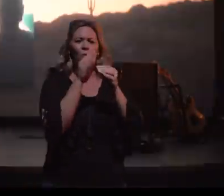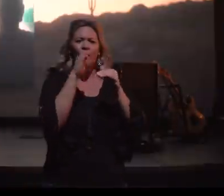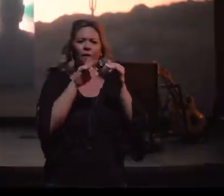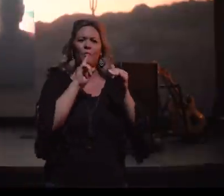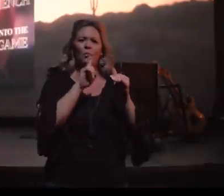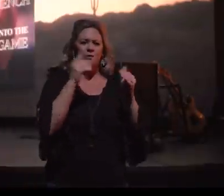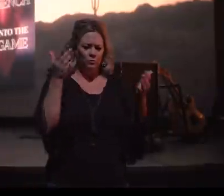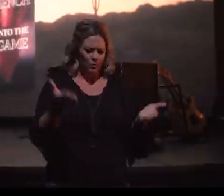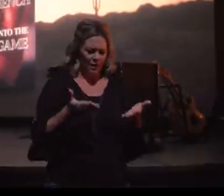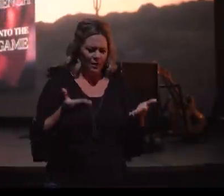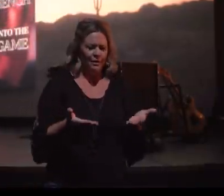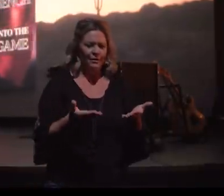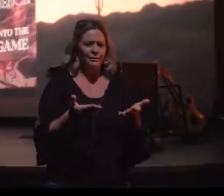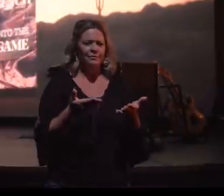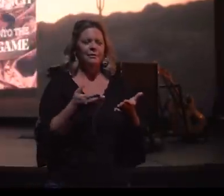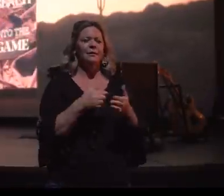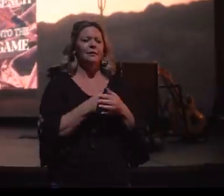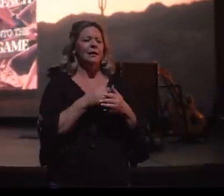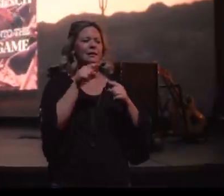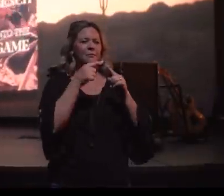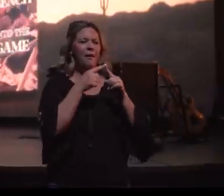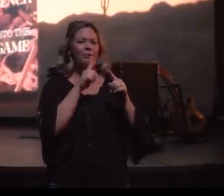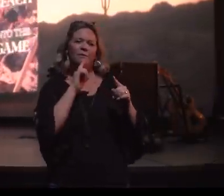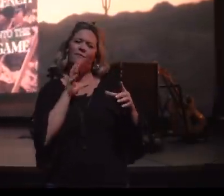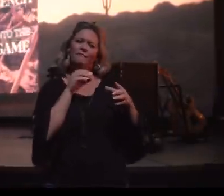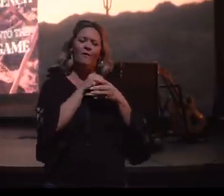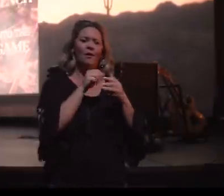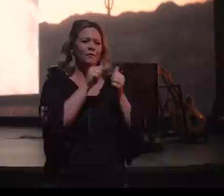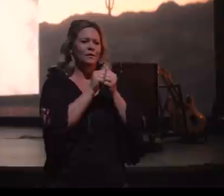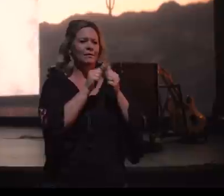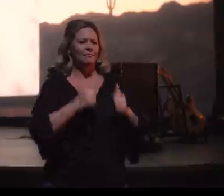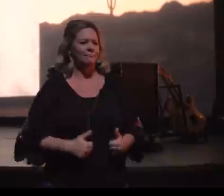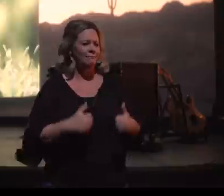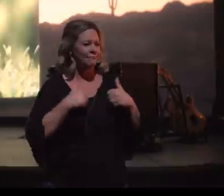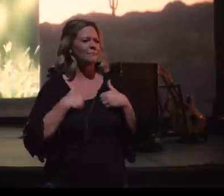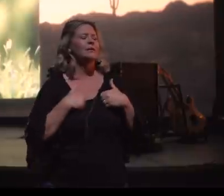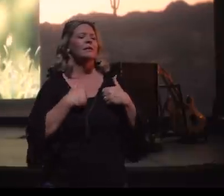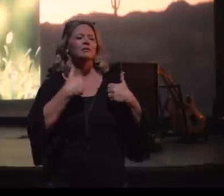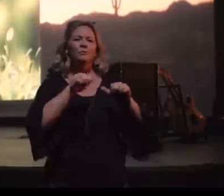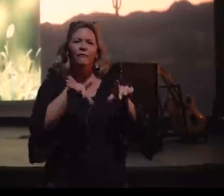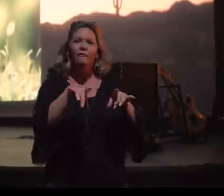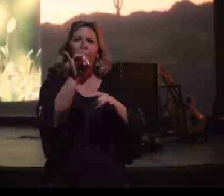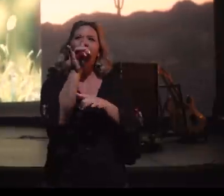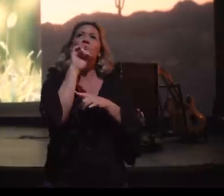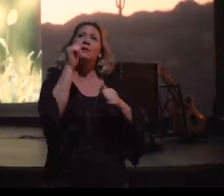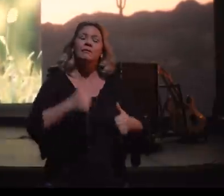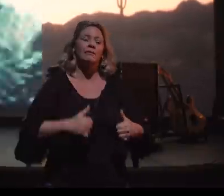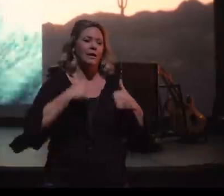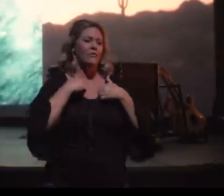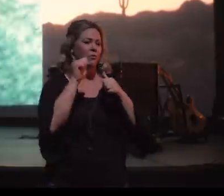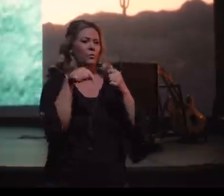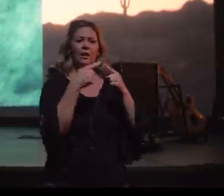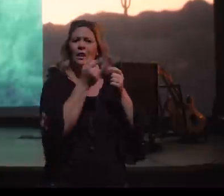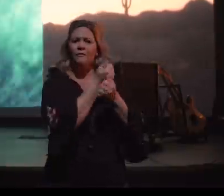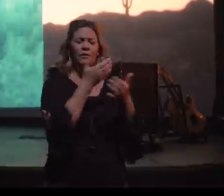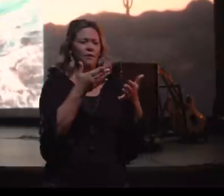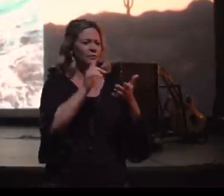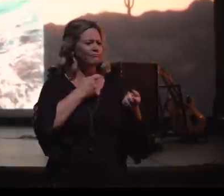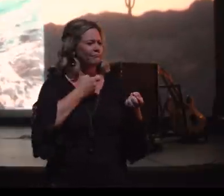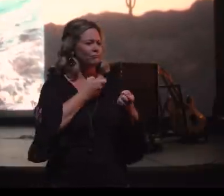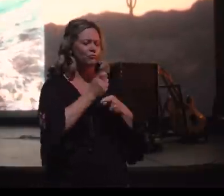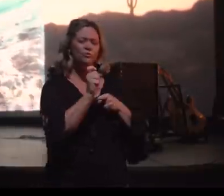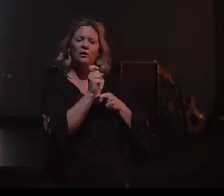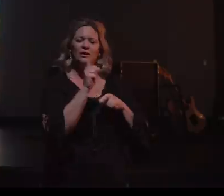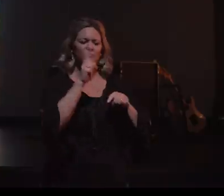eye. It's about getting off the bench and into the game. It's about finding life when everything is ruined and beyond